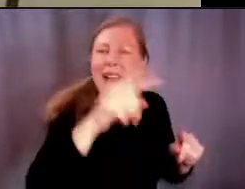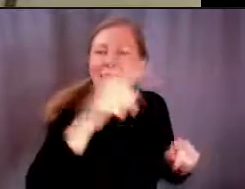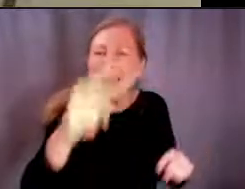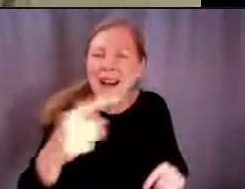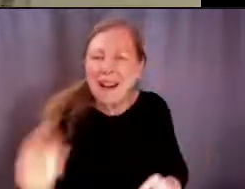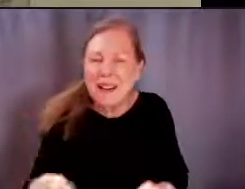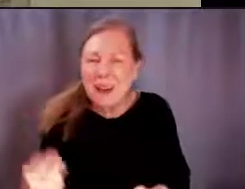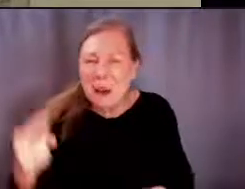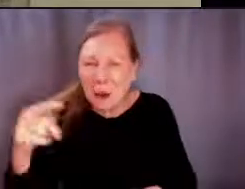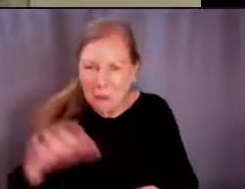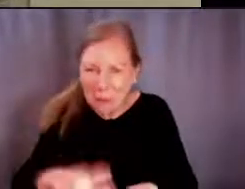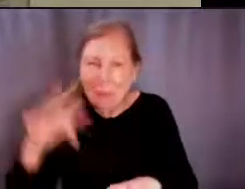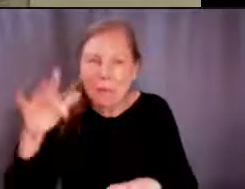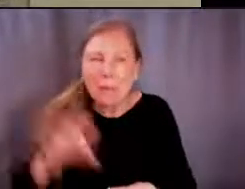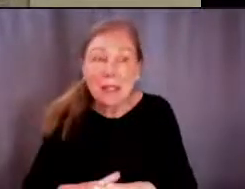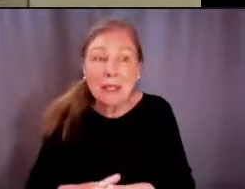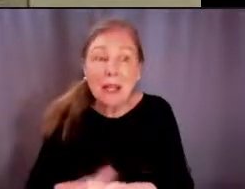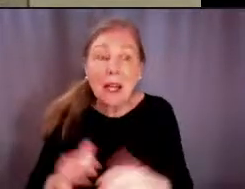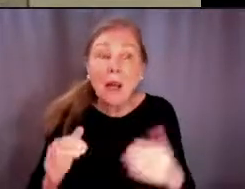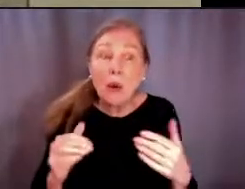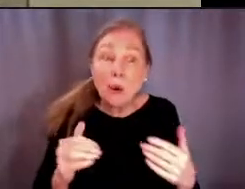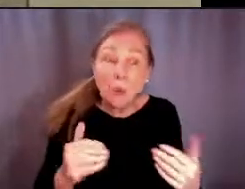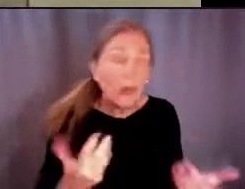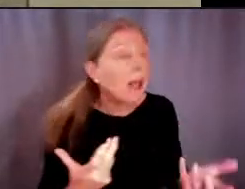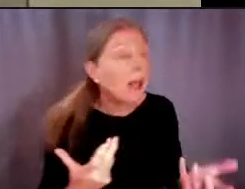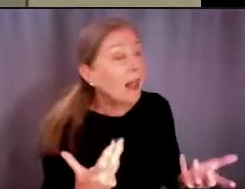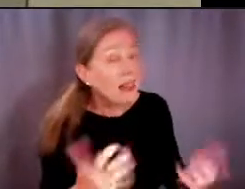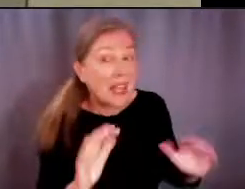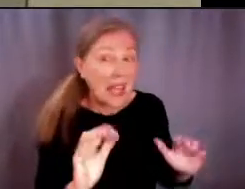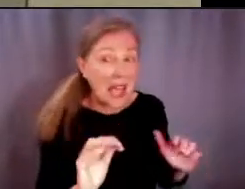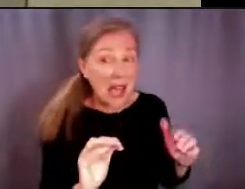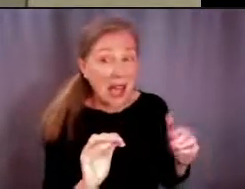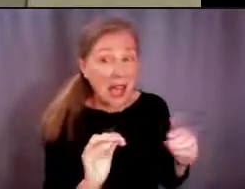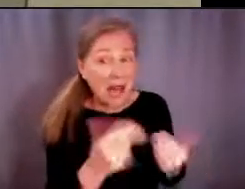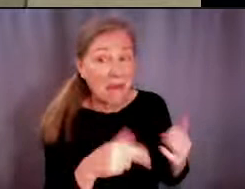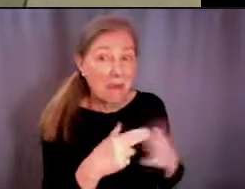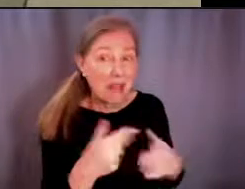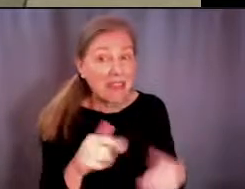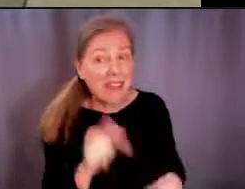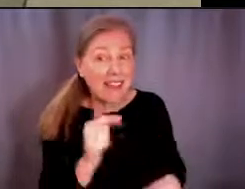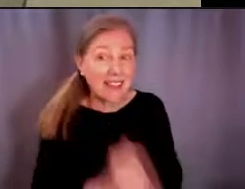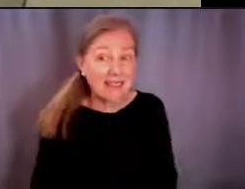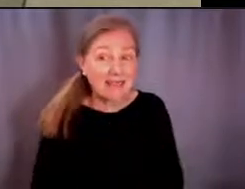Plop. Well, how about that?